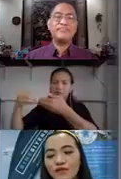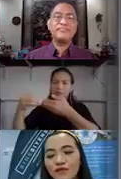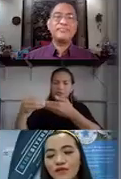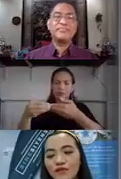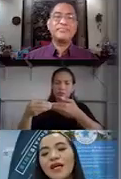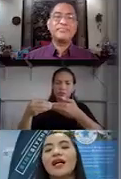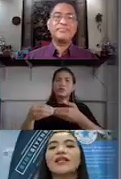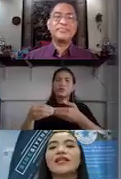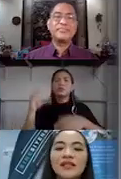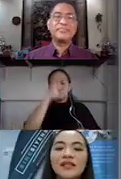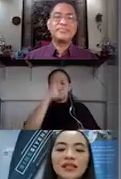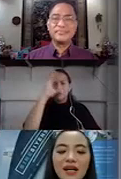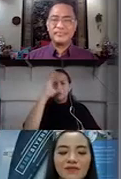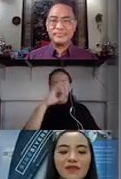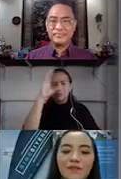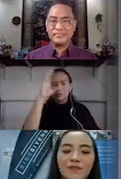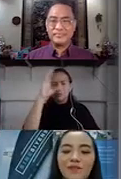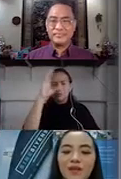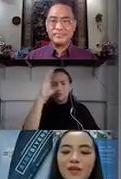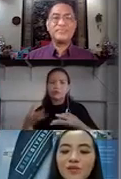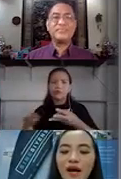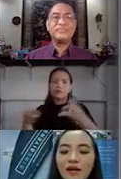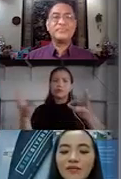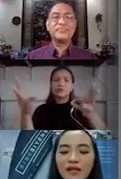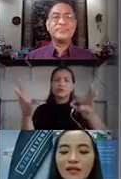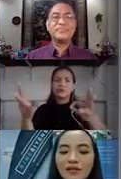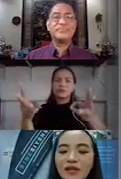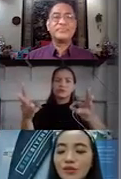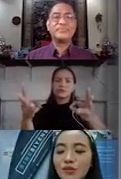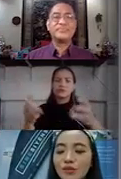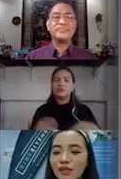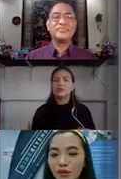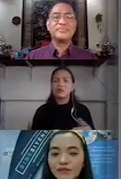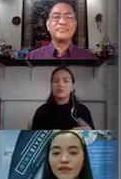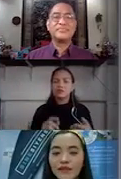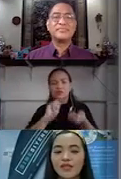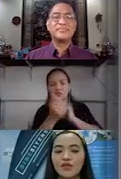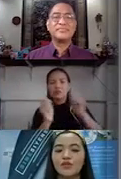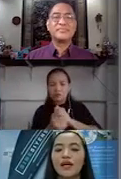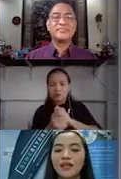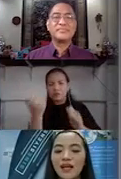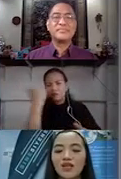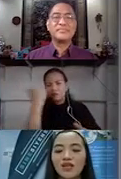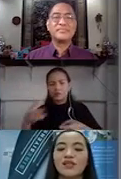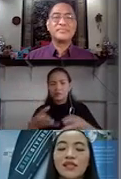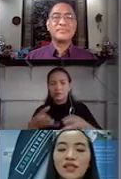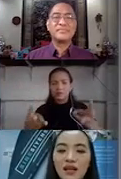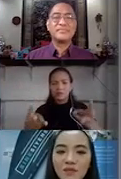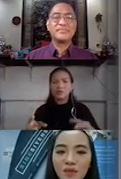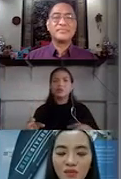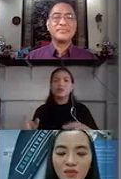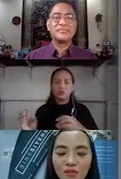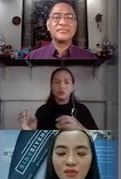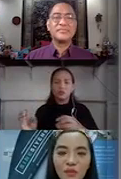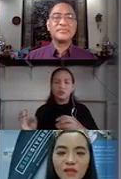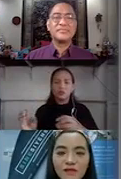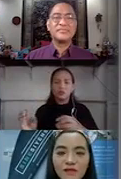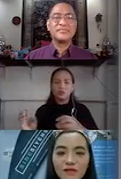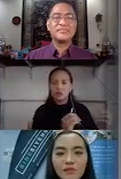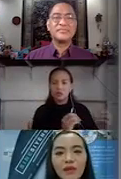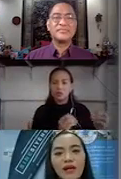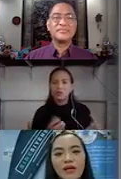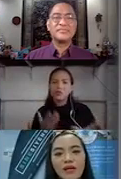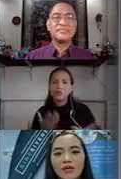for alternatives to have, or to, in order for us to attain also the second P, which is to